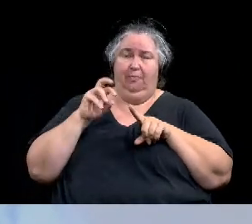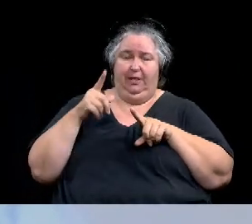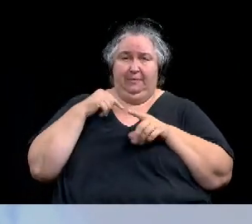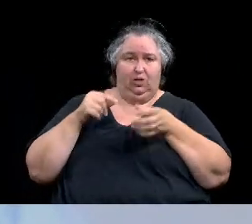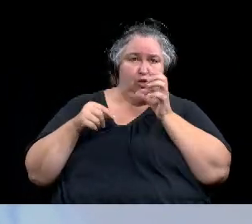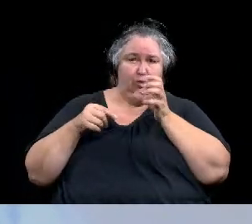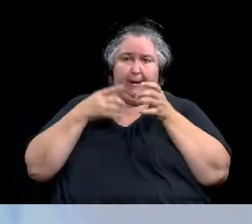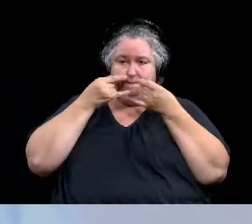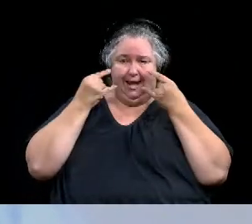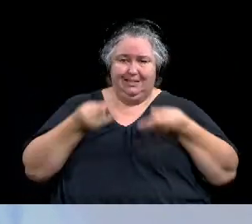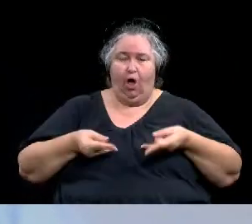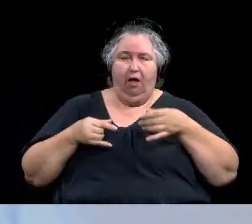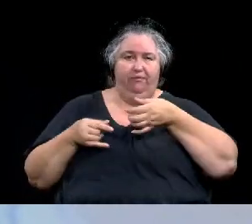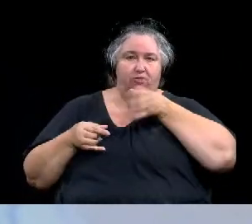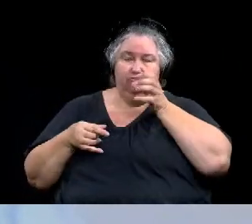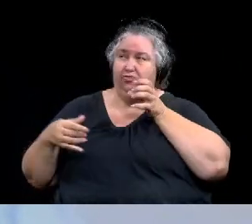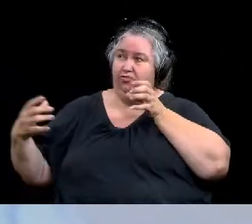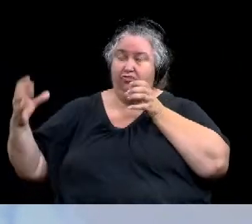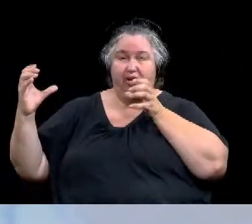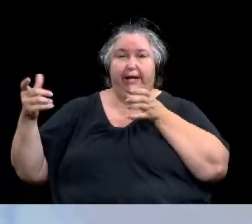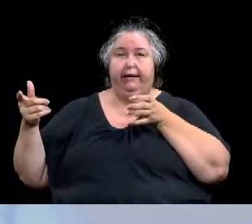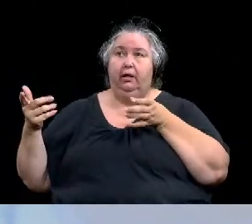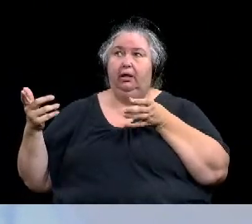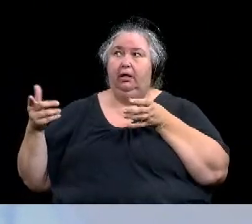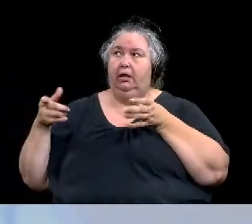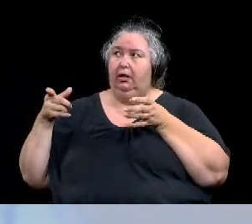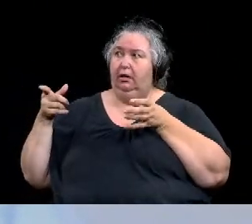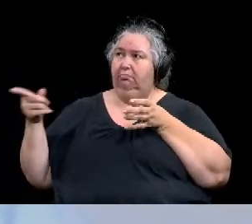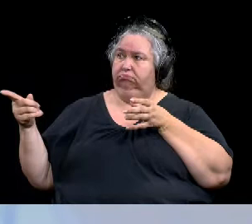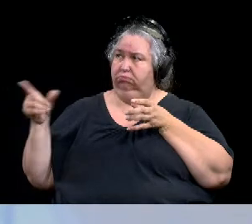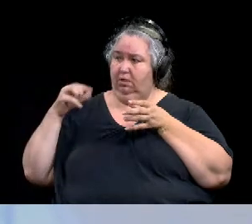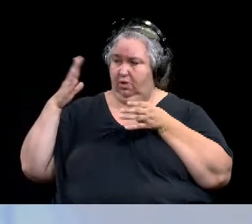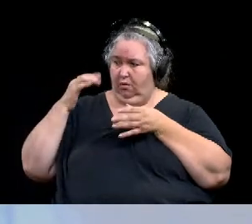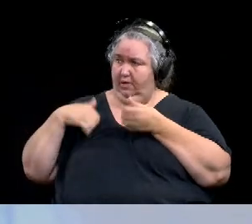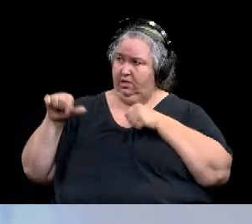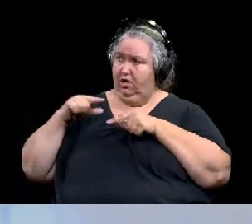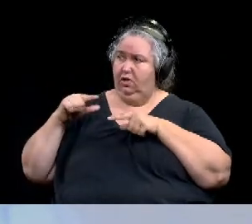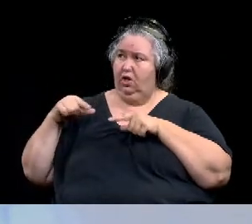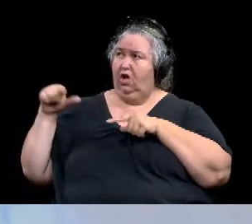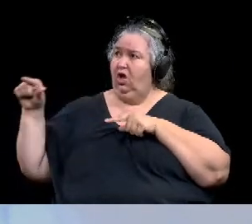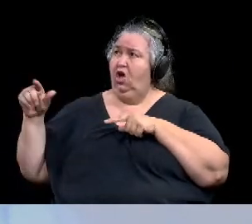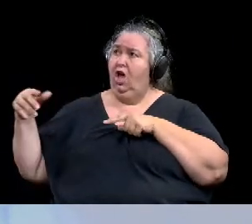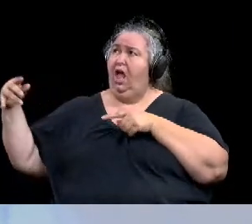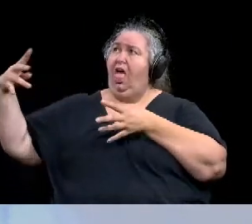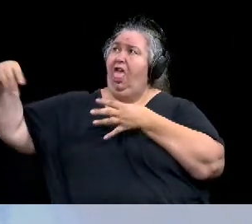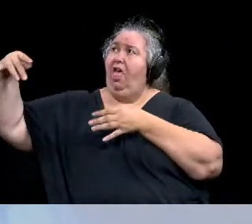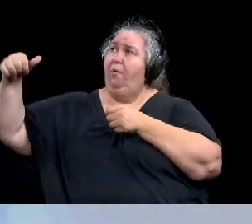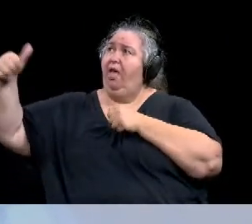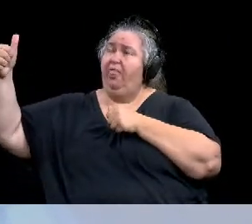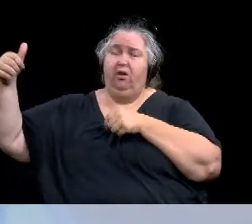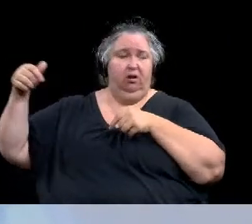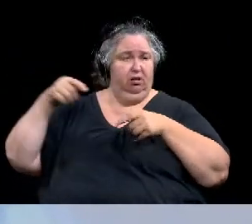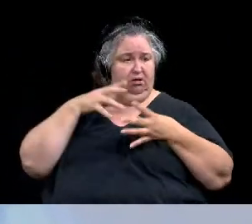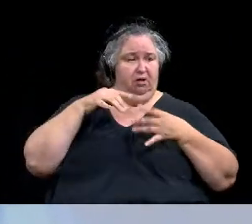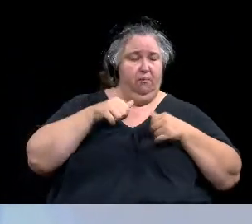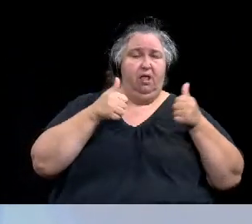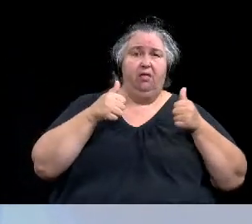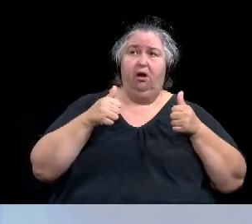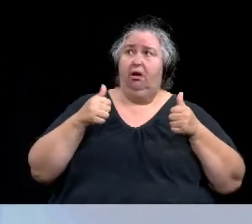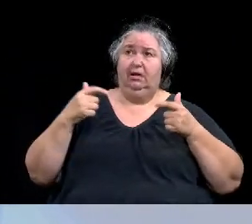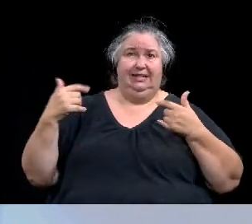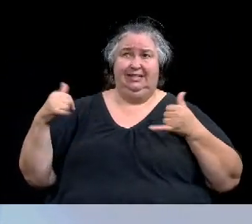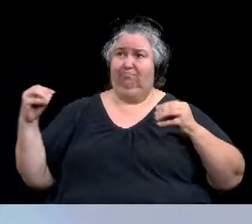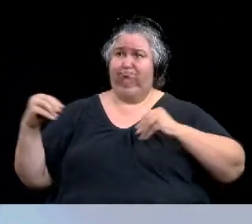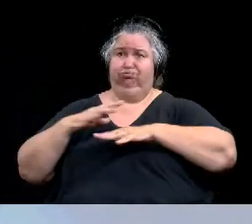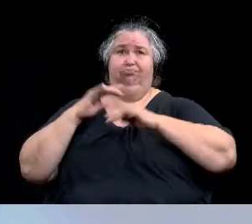Dr. Griggs each week has shown us the RT number, which is hovering just a little bit above 1, which means for every person who gets the disease,